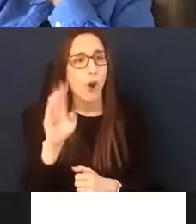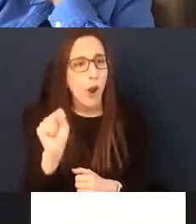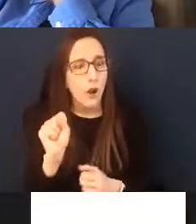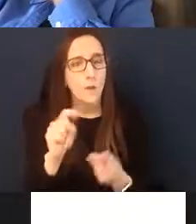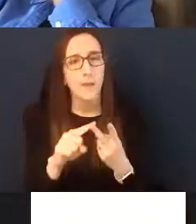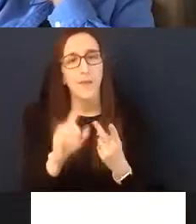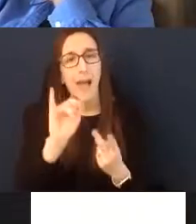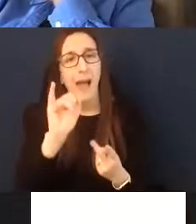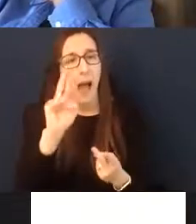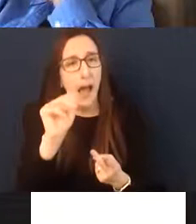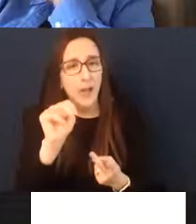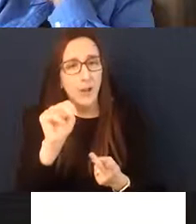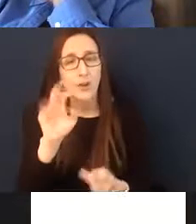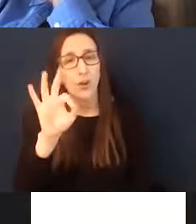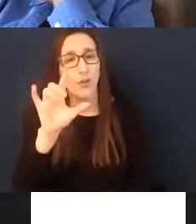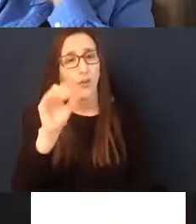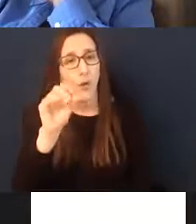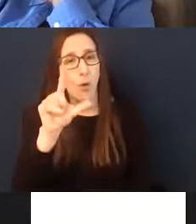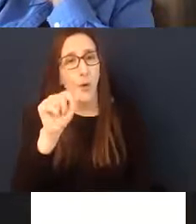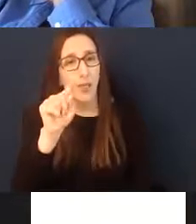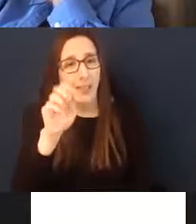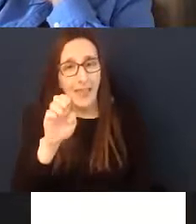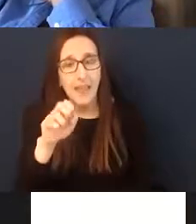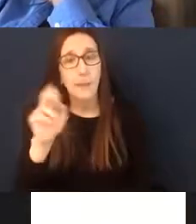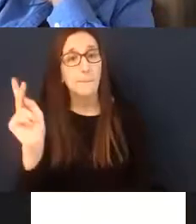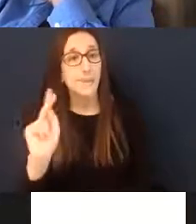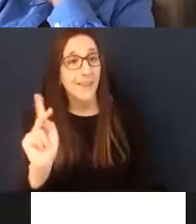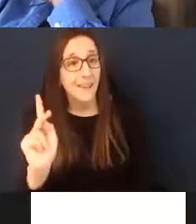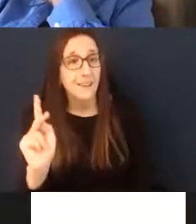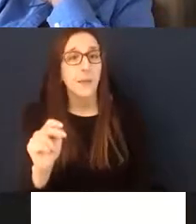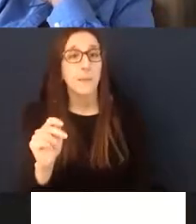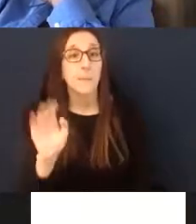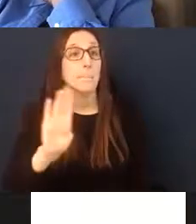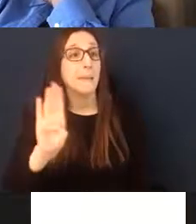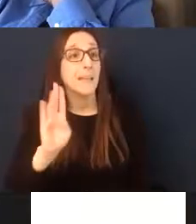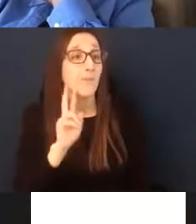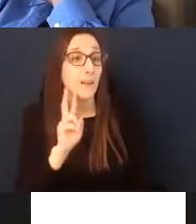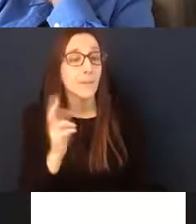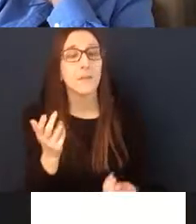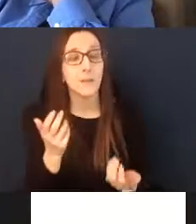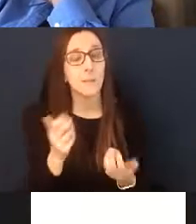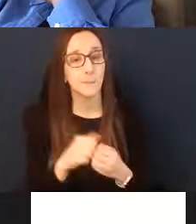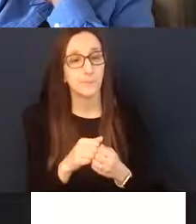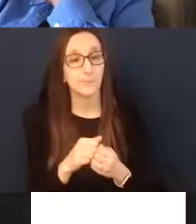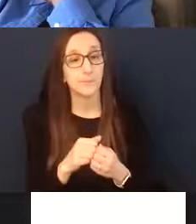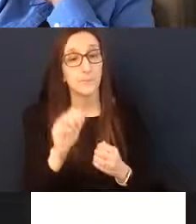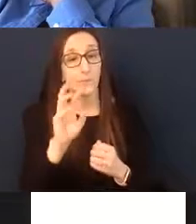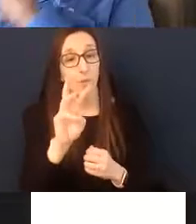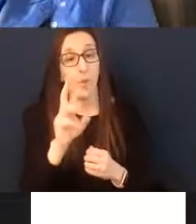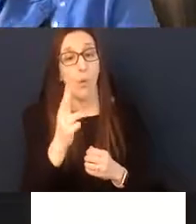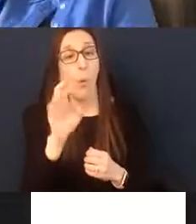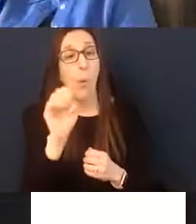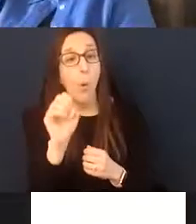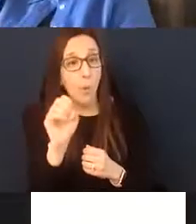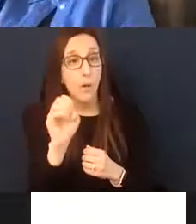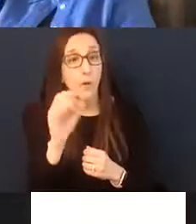folate, magnesium, potassium, and some of the B vitamins. Whole grain carbohydrates have the